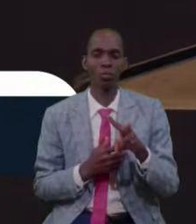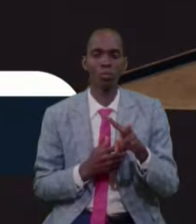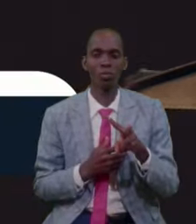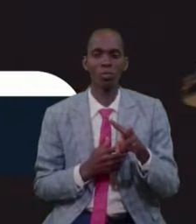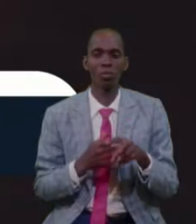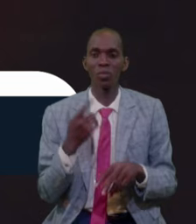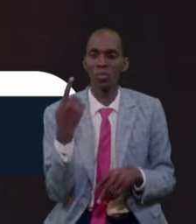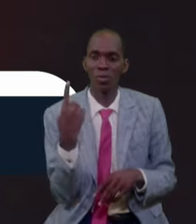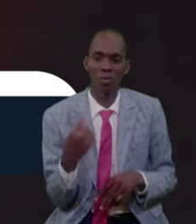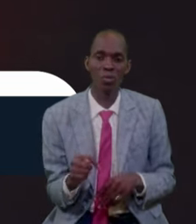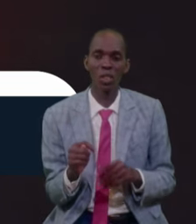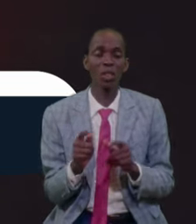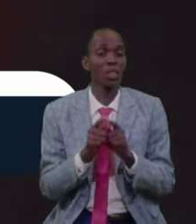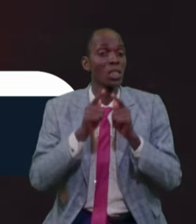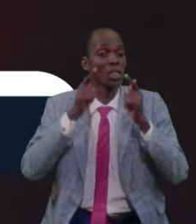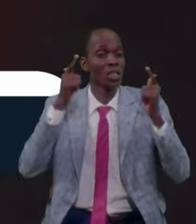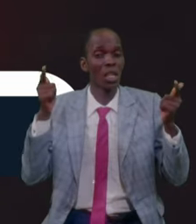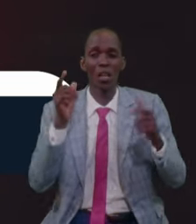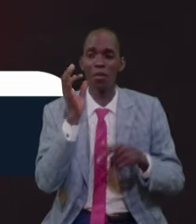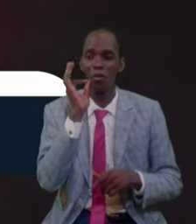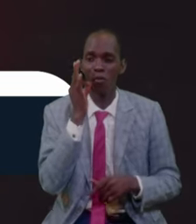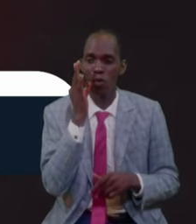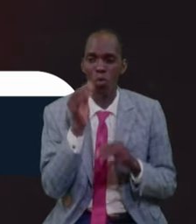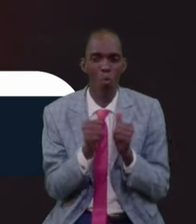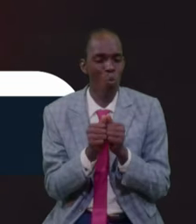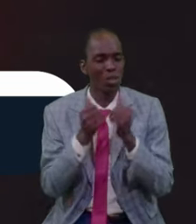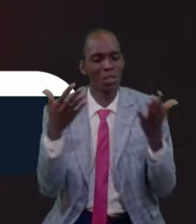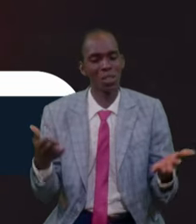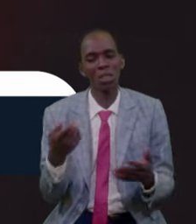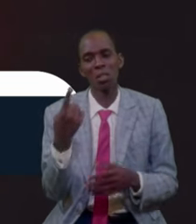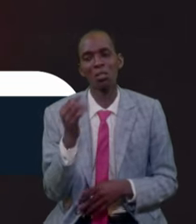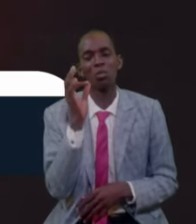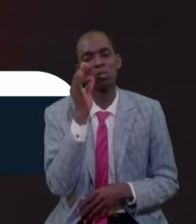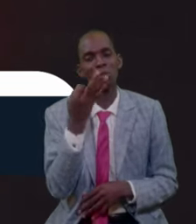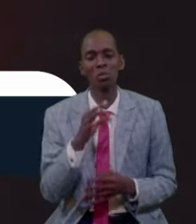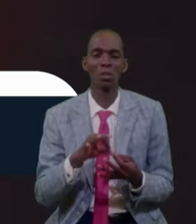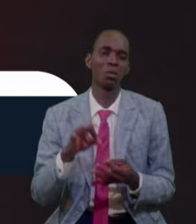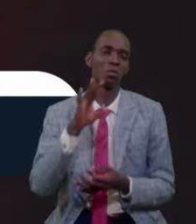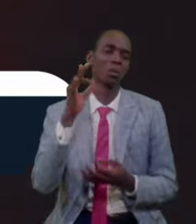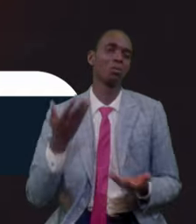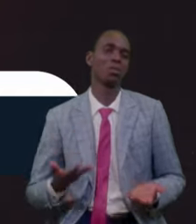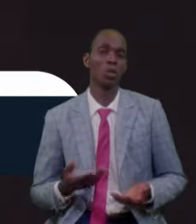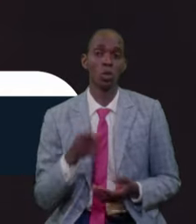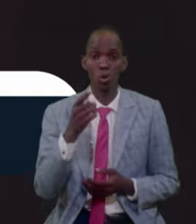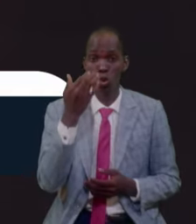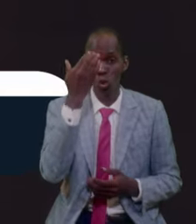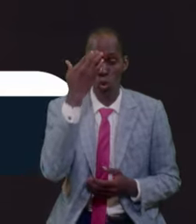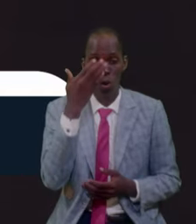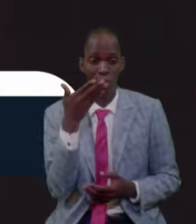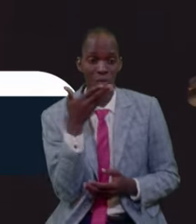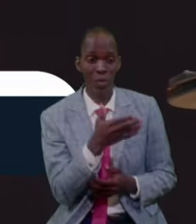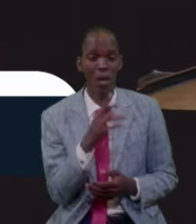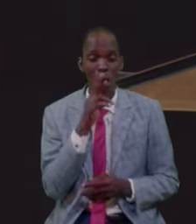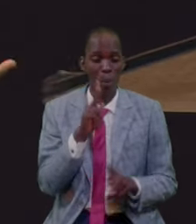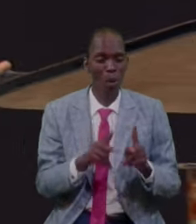spectacular fruits without the fruit of the Spirit. Would you know, the people that have